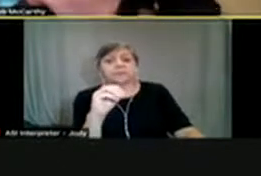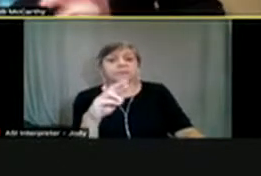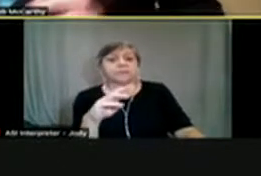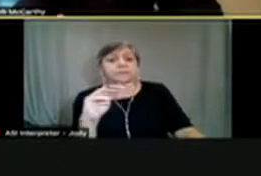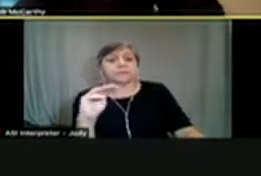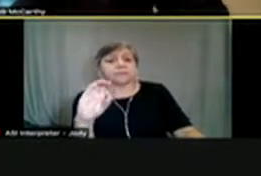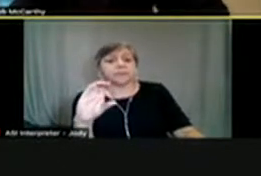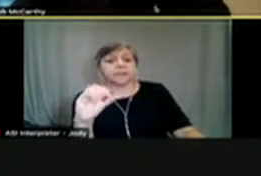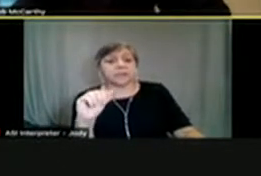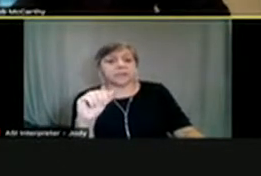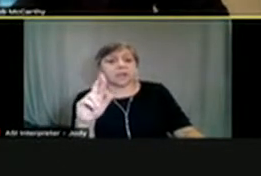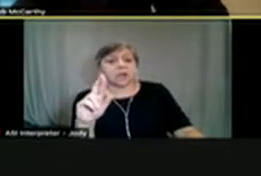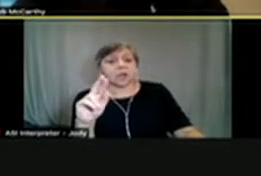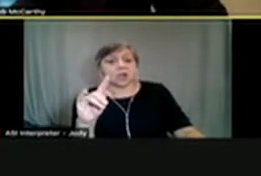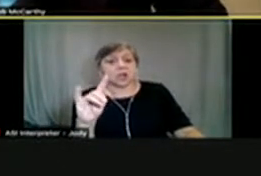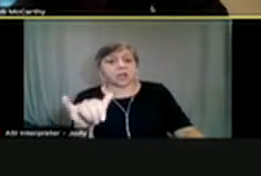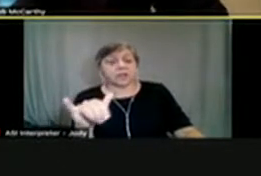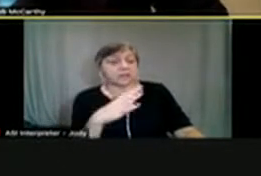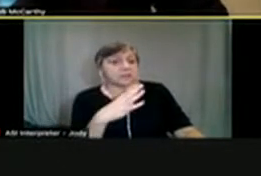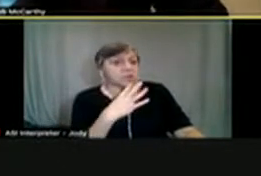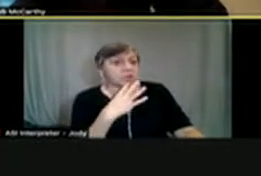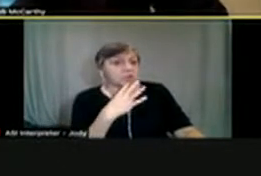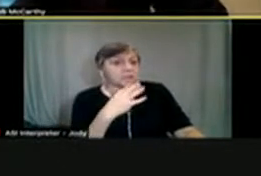I was just actually suggesting that